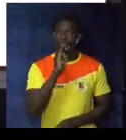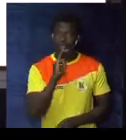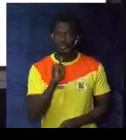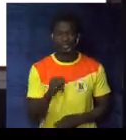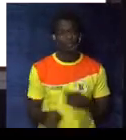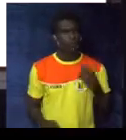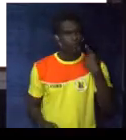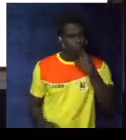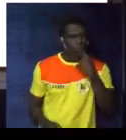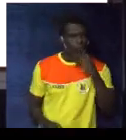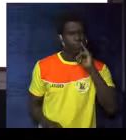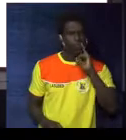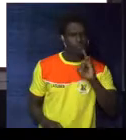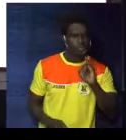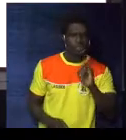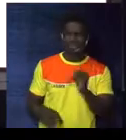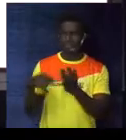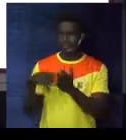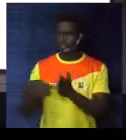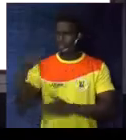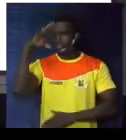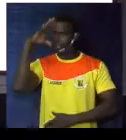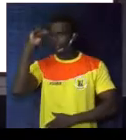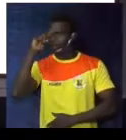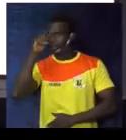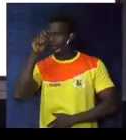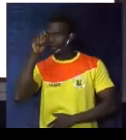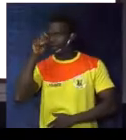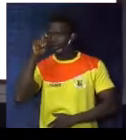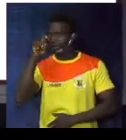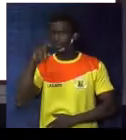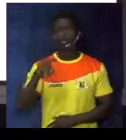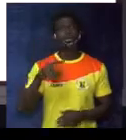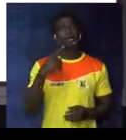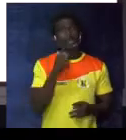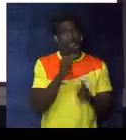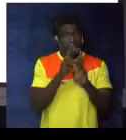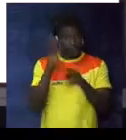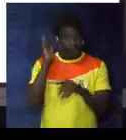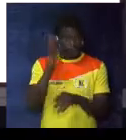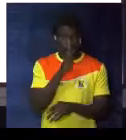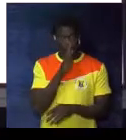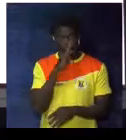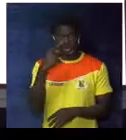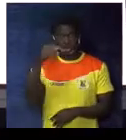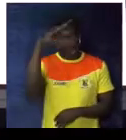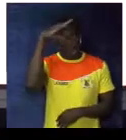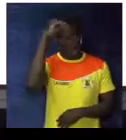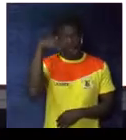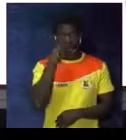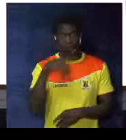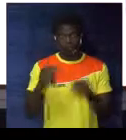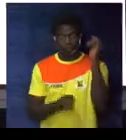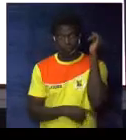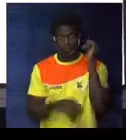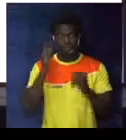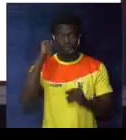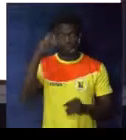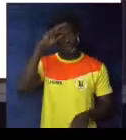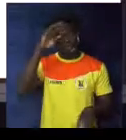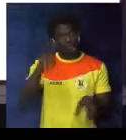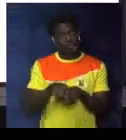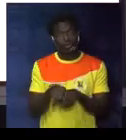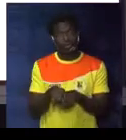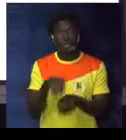question is, who is this man? Who is this man? Then the response will be the man who beat